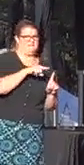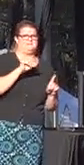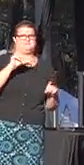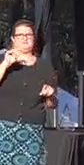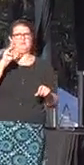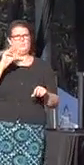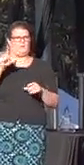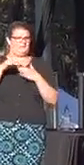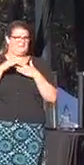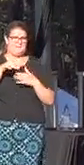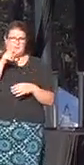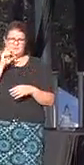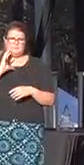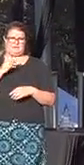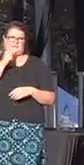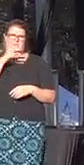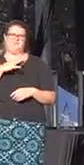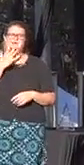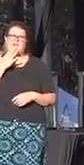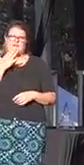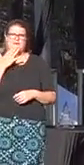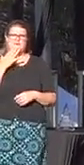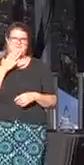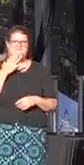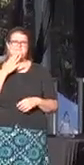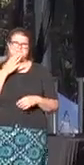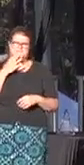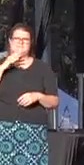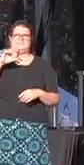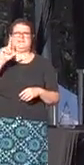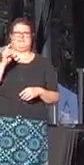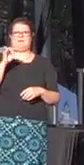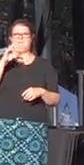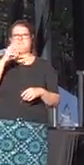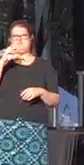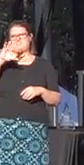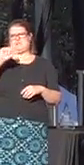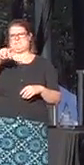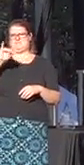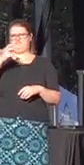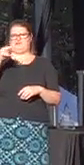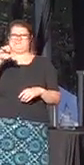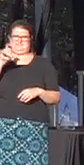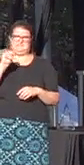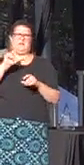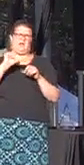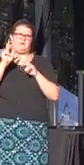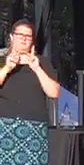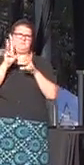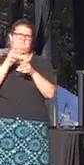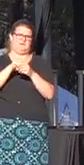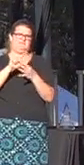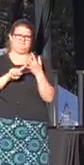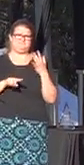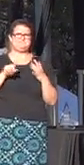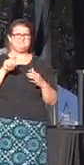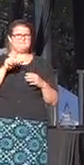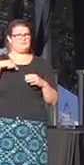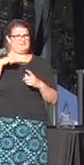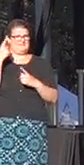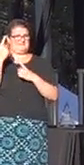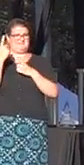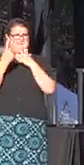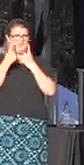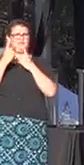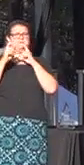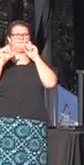was led primarily by trans women of color, like Marsha P. Johnson, like Sylvia Rivera. So when we consider